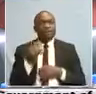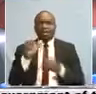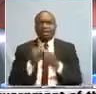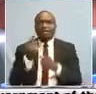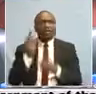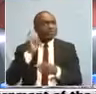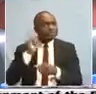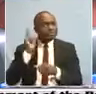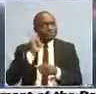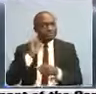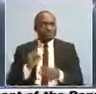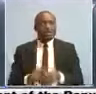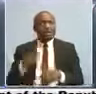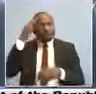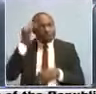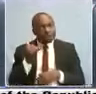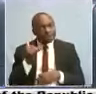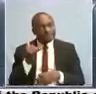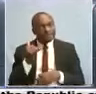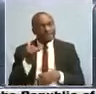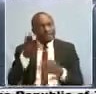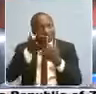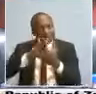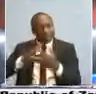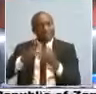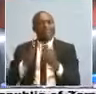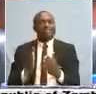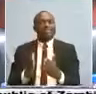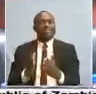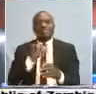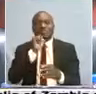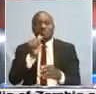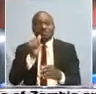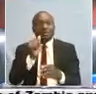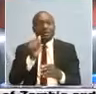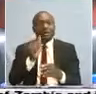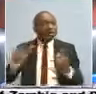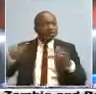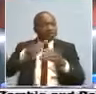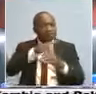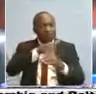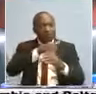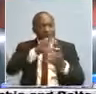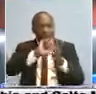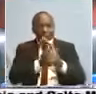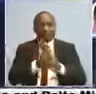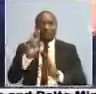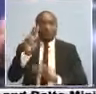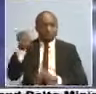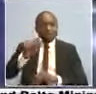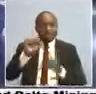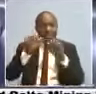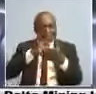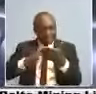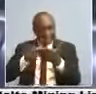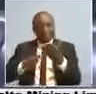was listening. As to why the shares, we did not invoke Article 210. Maybe I read through again,